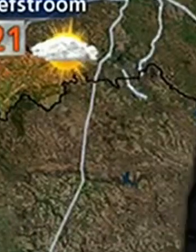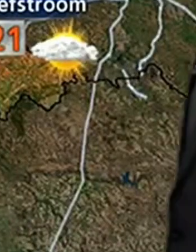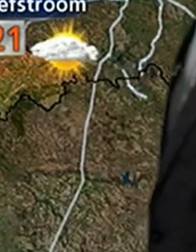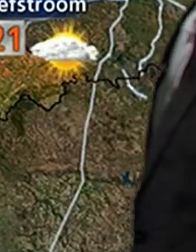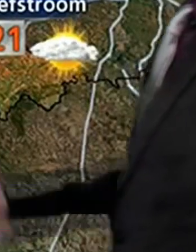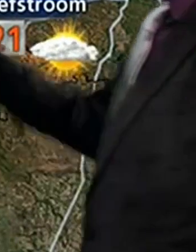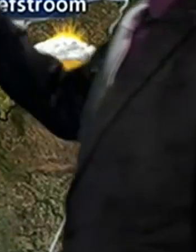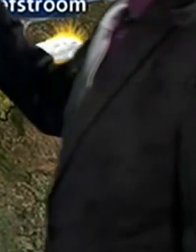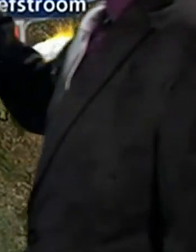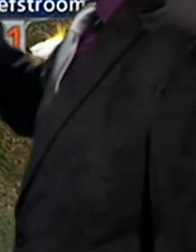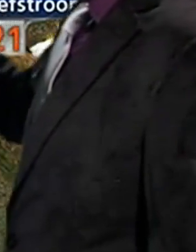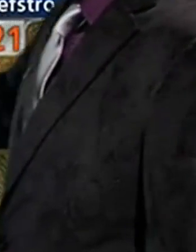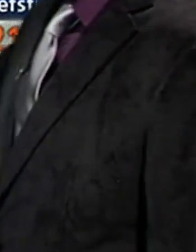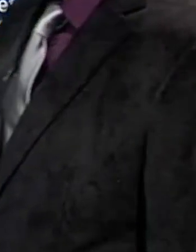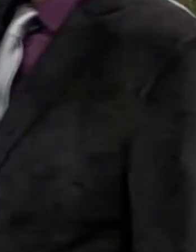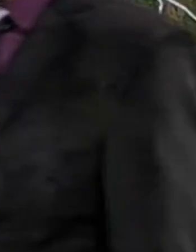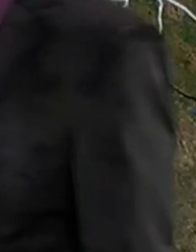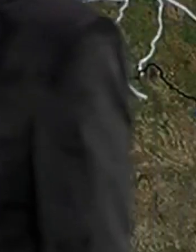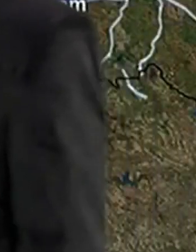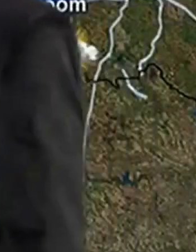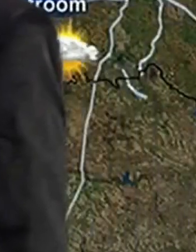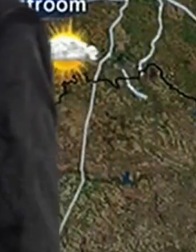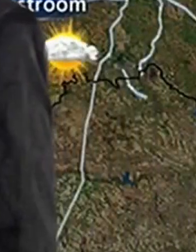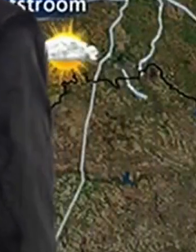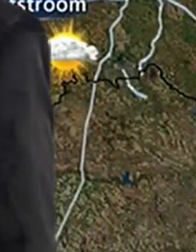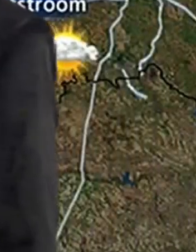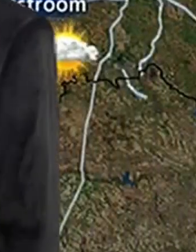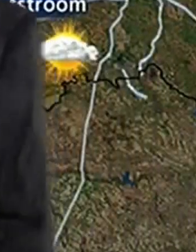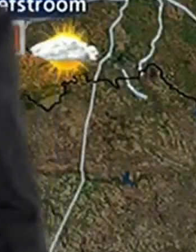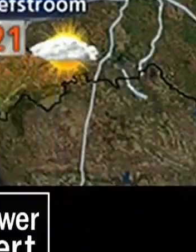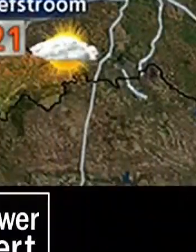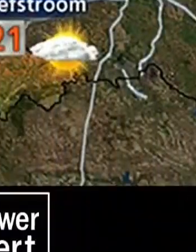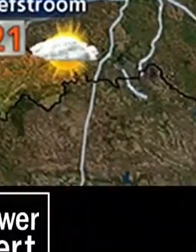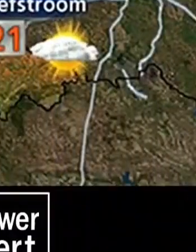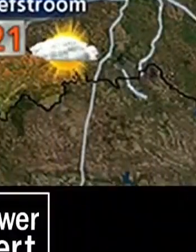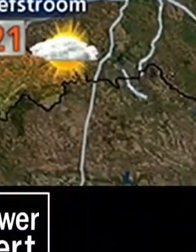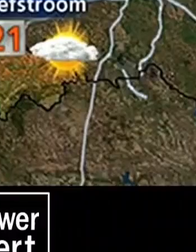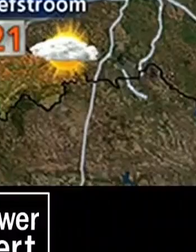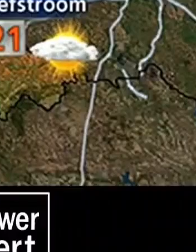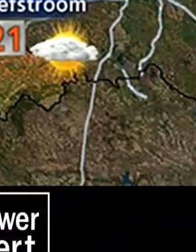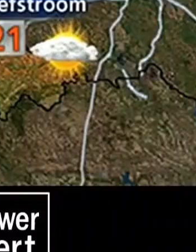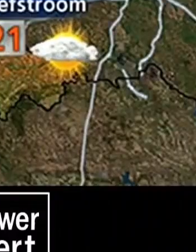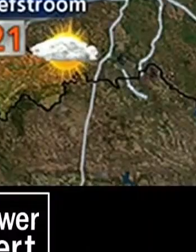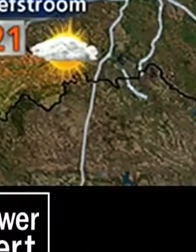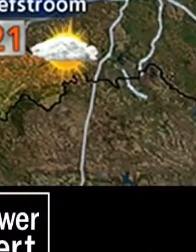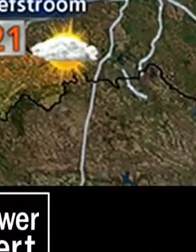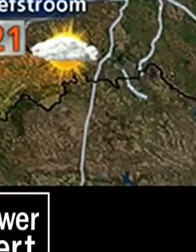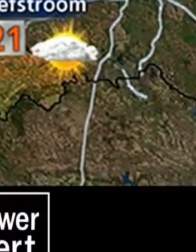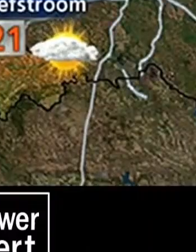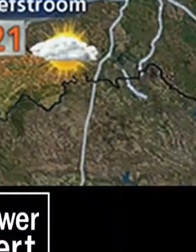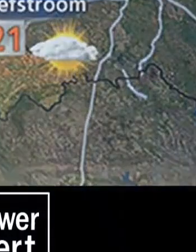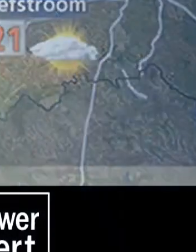la ka Moswane ka bo Rustenburg le Somersinyane ka bo Mahikeng masompedi tharo magagesho go tsona ka re moshate.